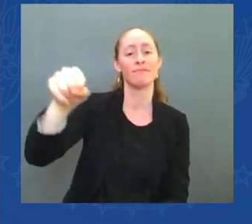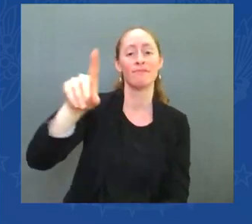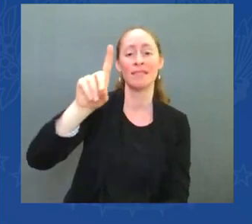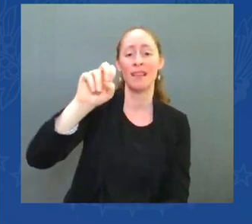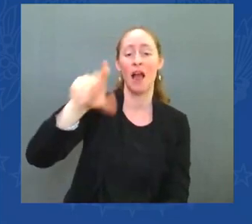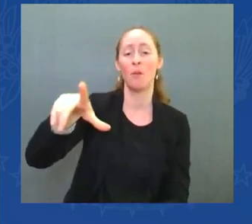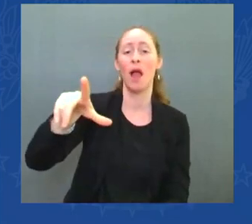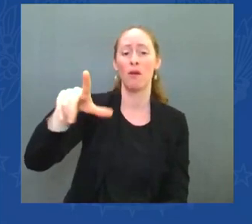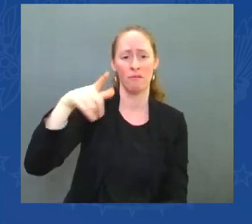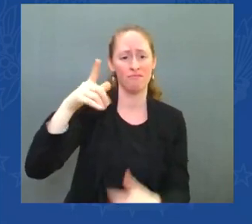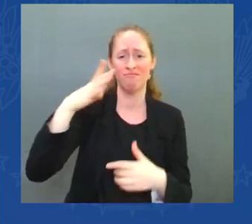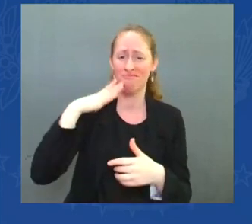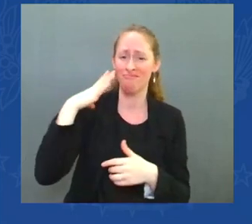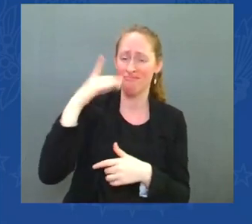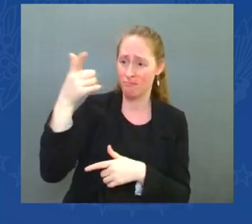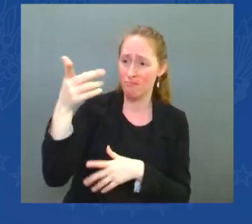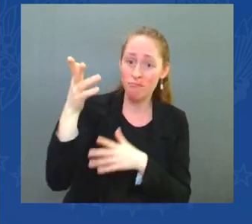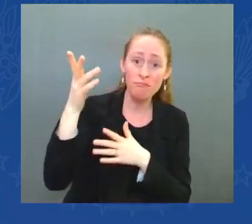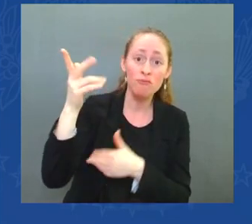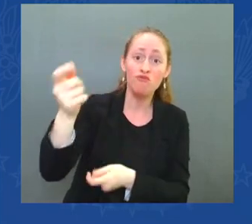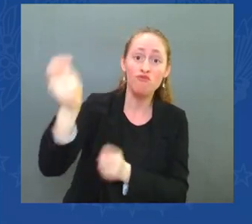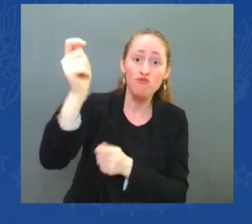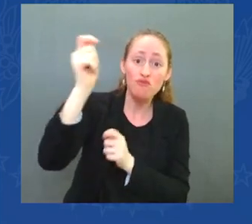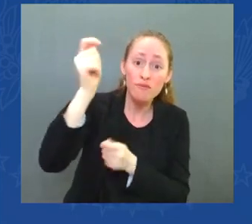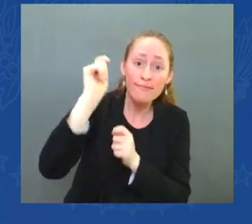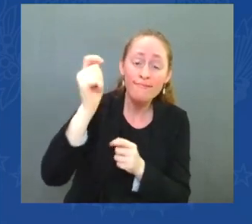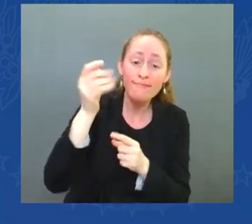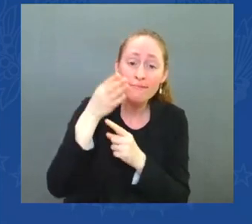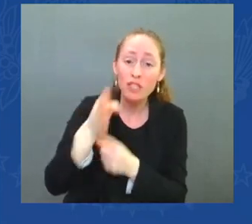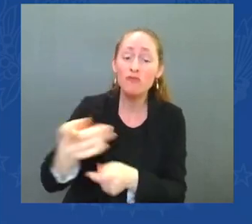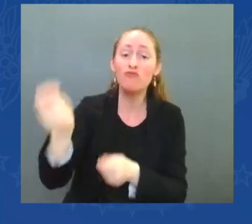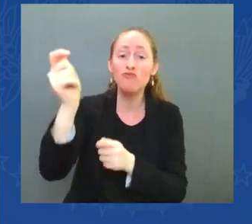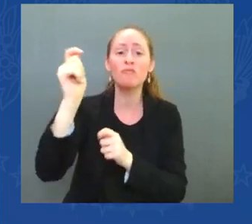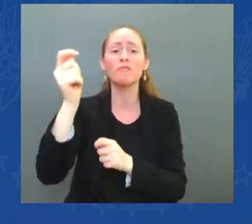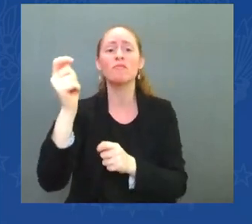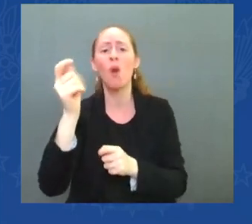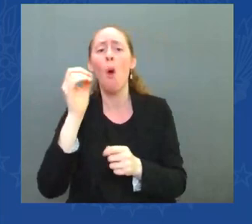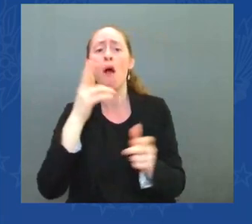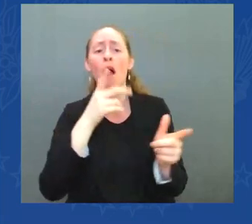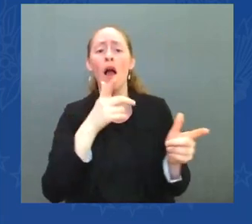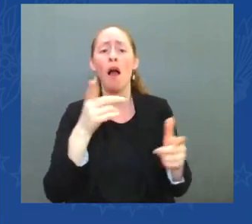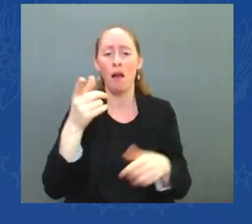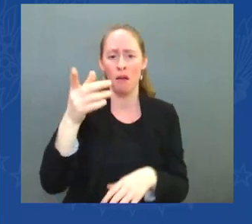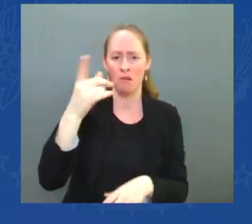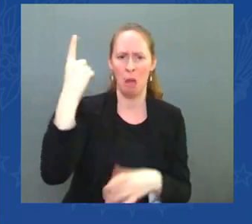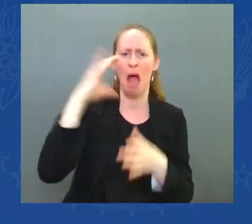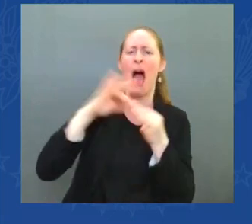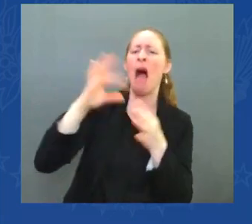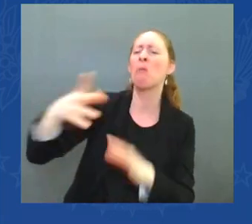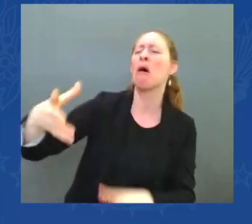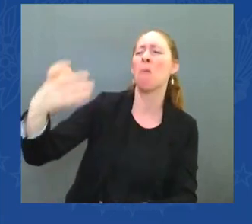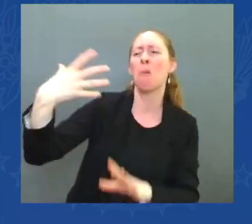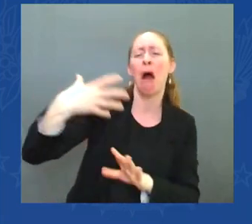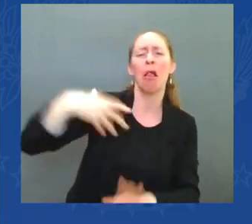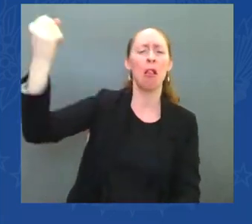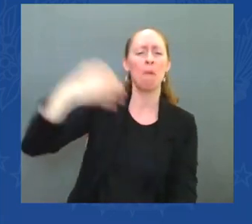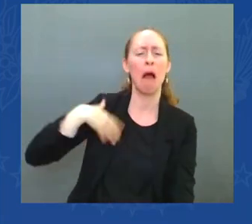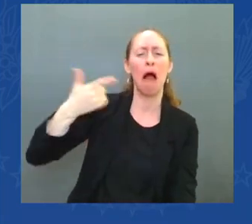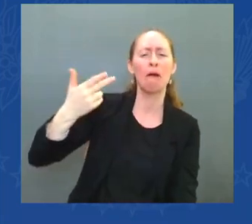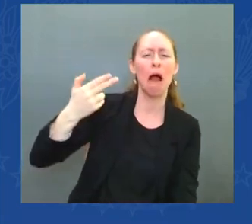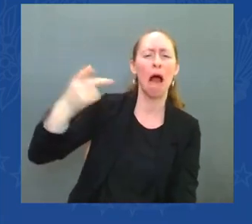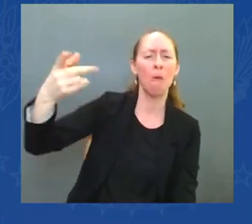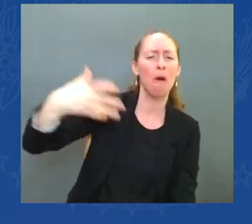want to take my gun?" I said, "I don't take your gun." He said, "Well, you're telling me I can't have more than X number of bullets in my